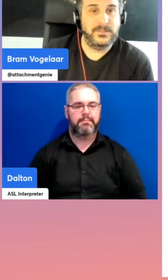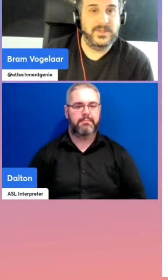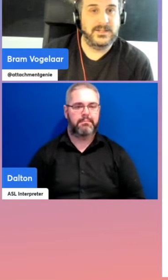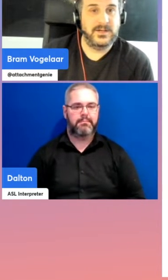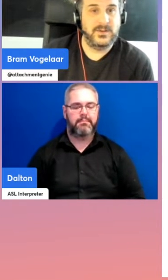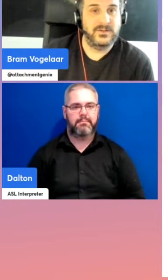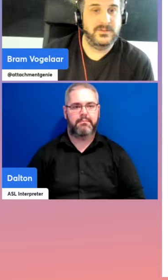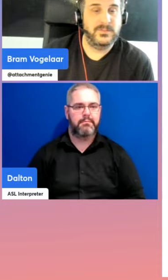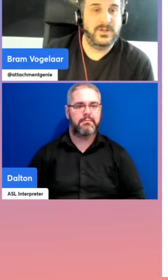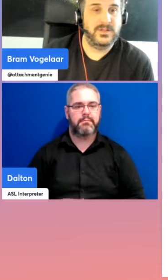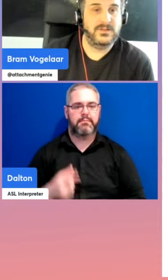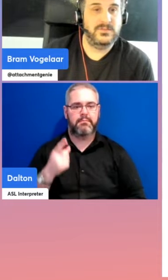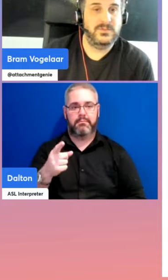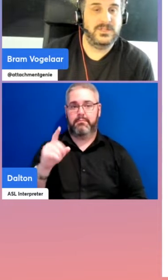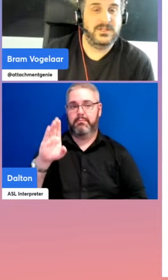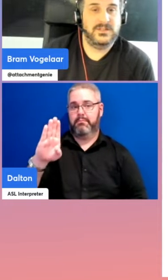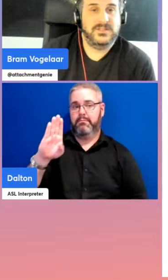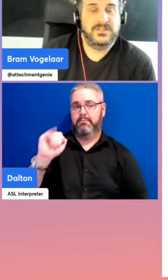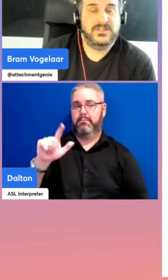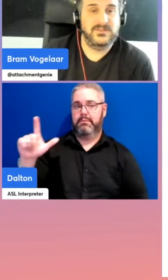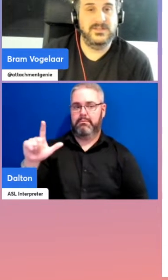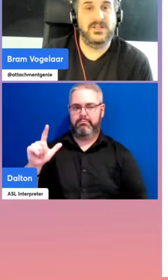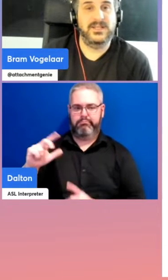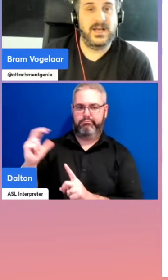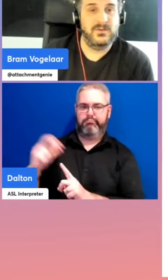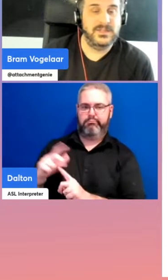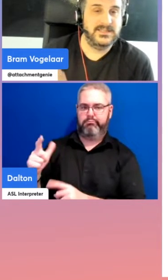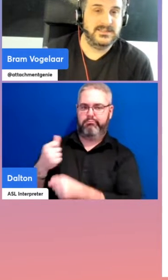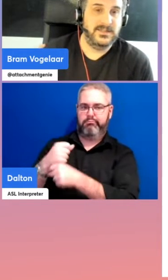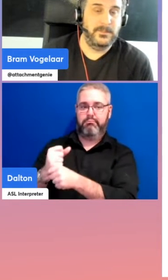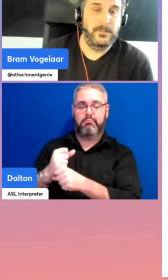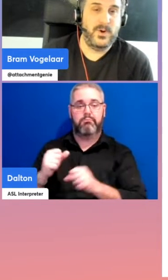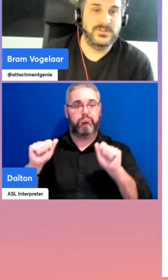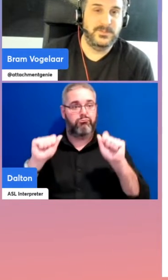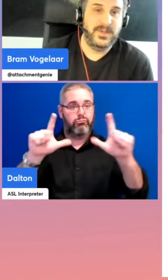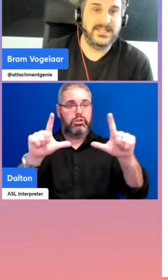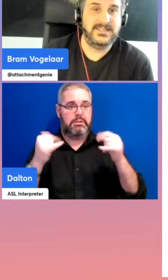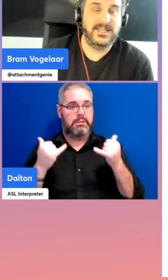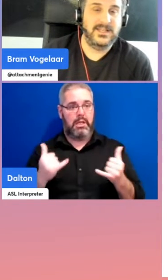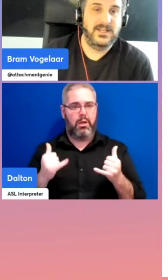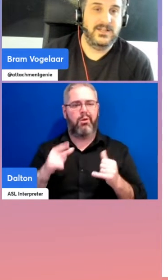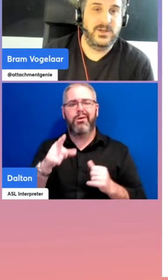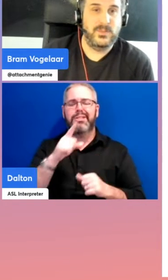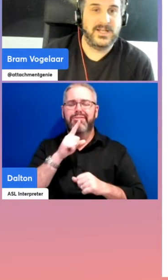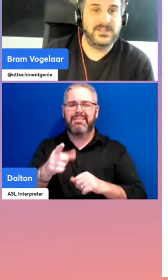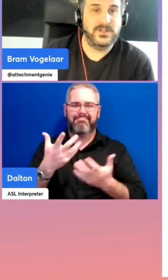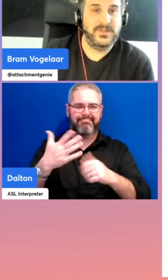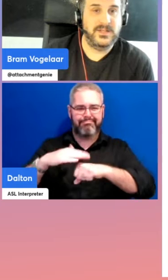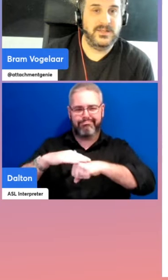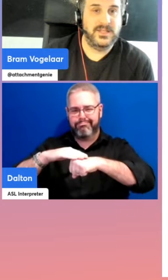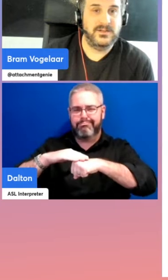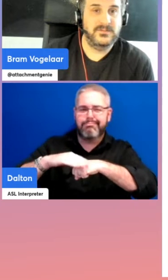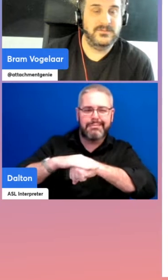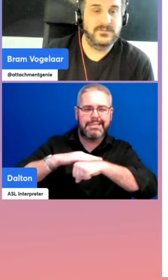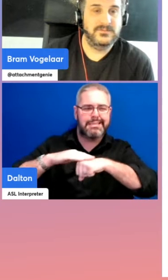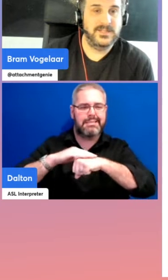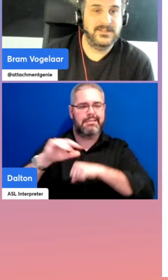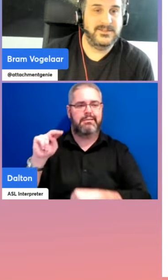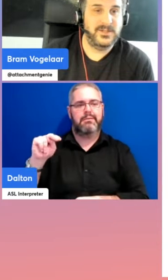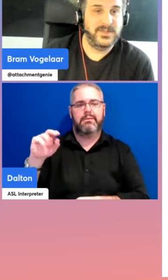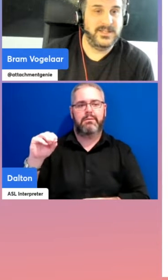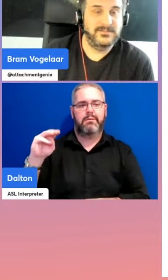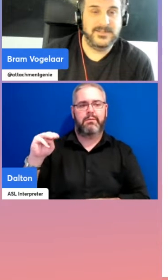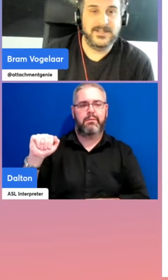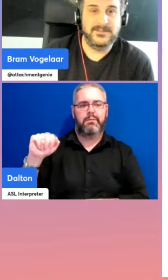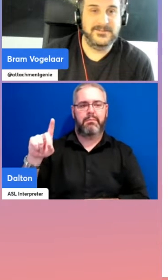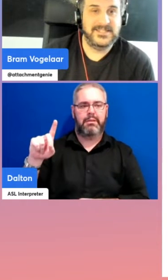So let's build our awesome product. Well, on the screen right now is the most basic Nomad job you can think of. It's